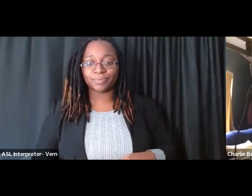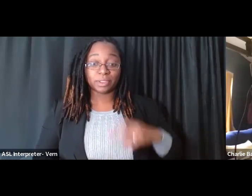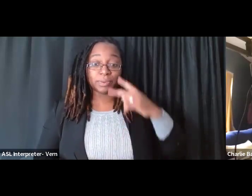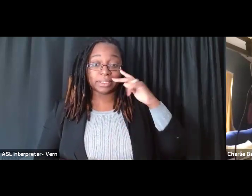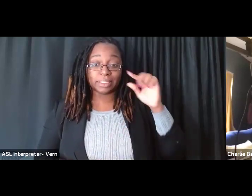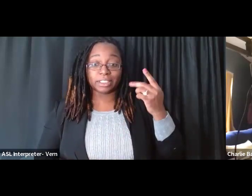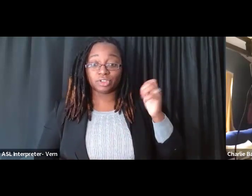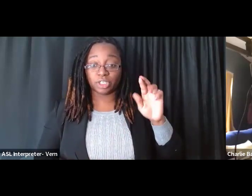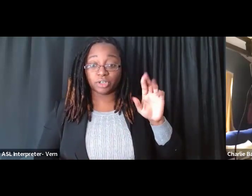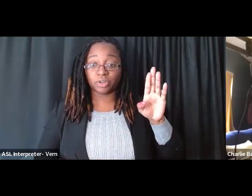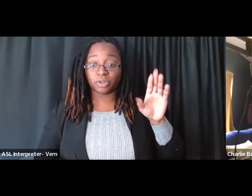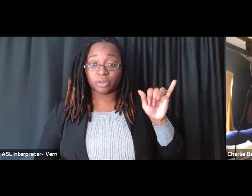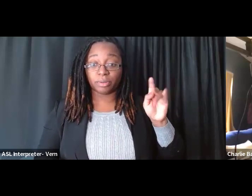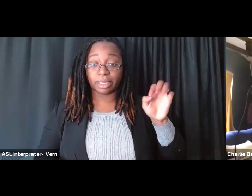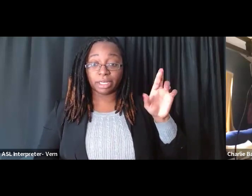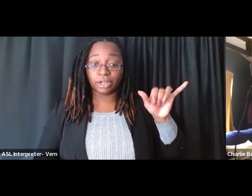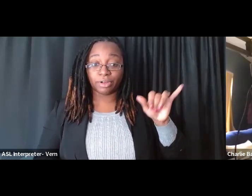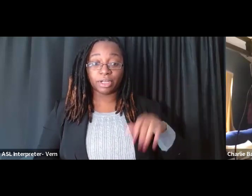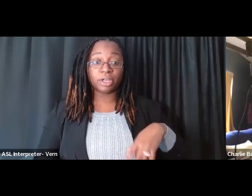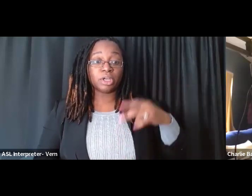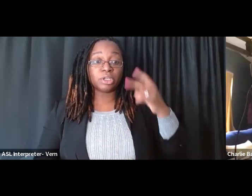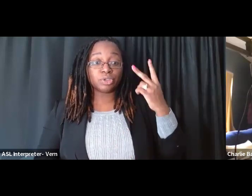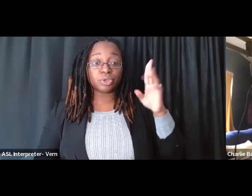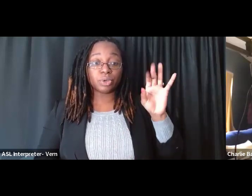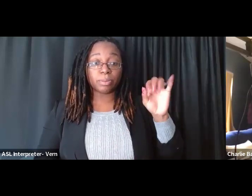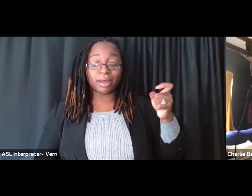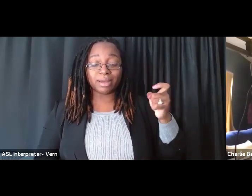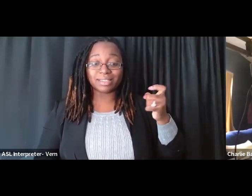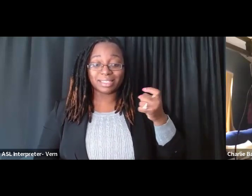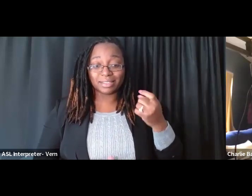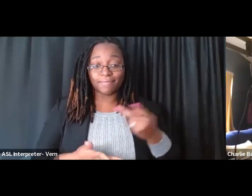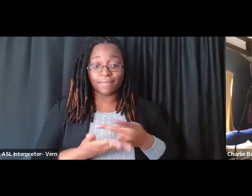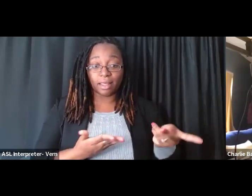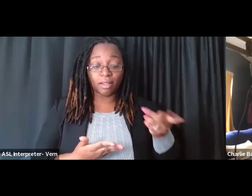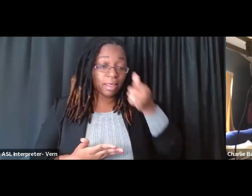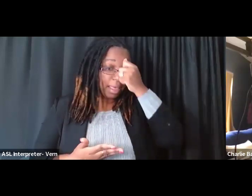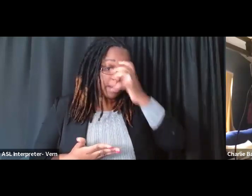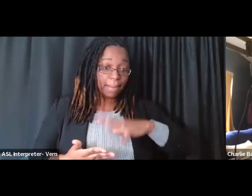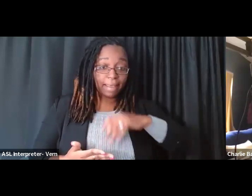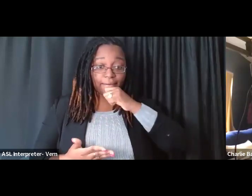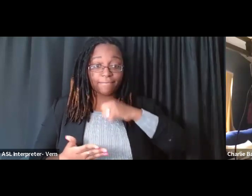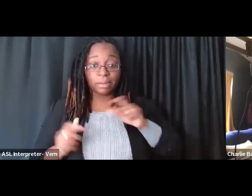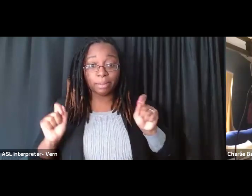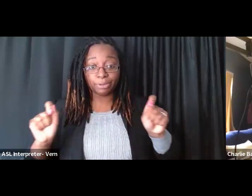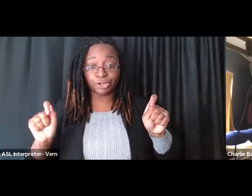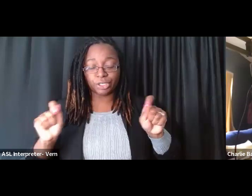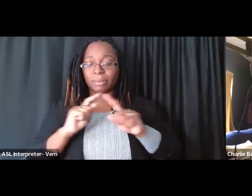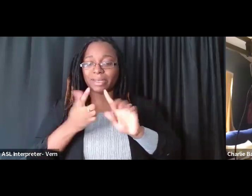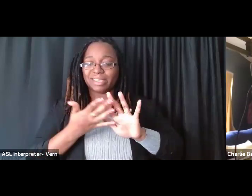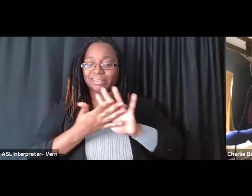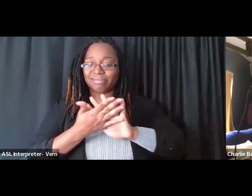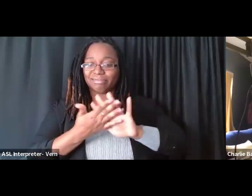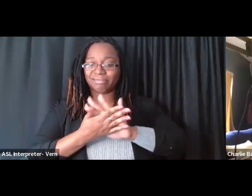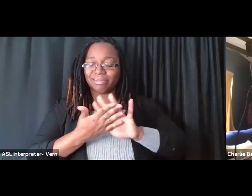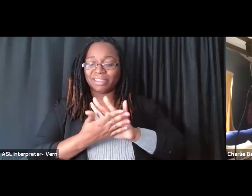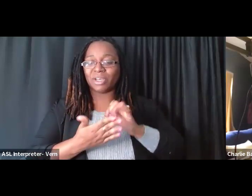binary, two boxes, male and female, with hard lines between, is a misconception that has given way to